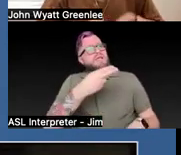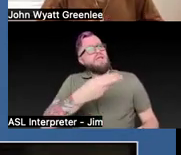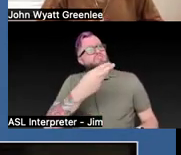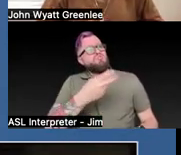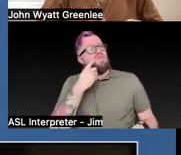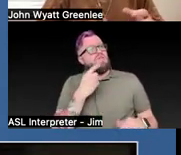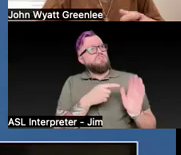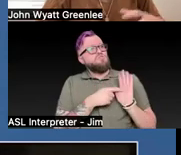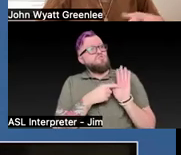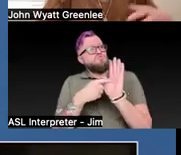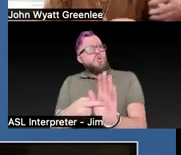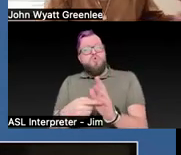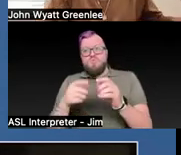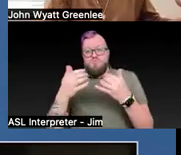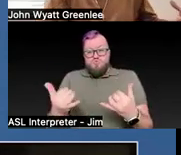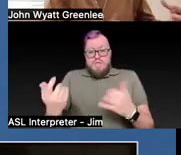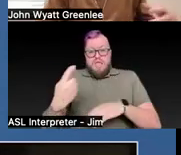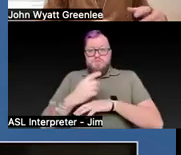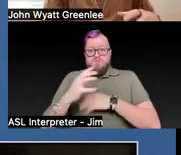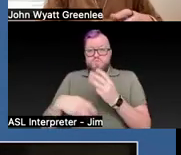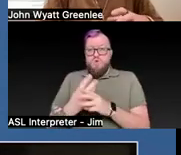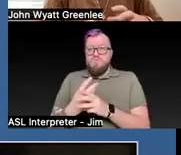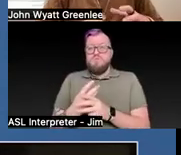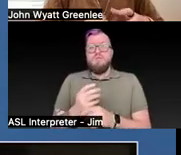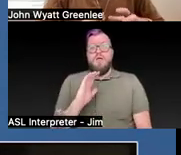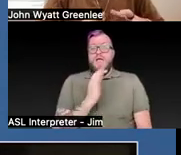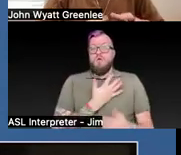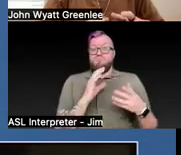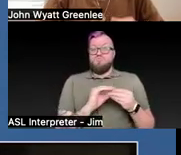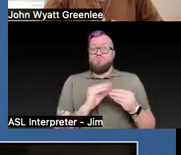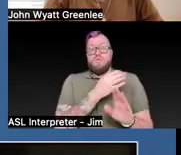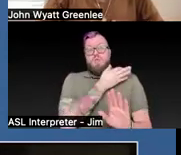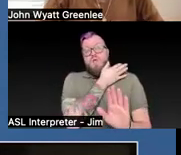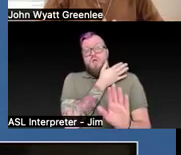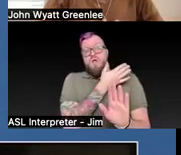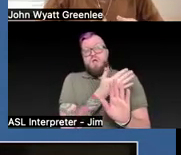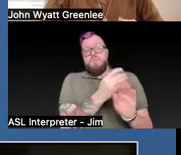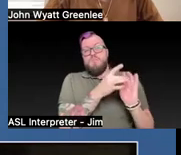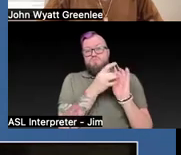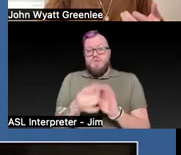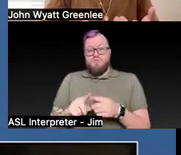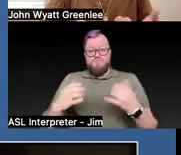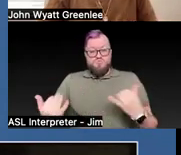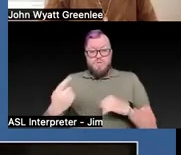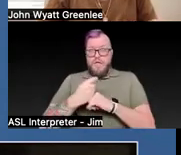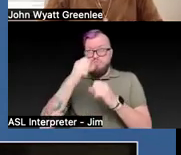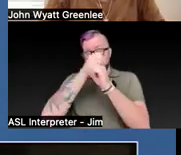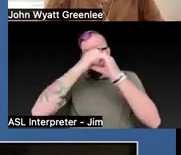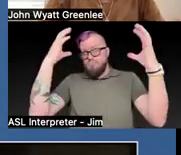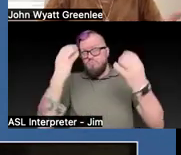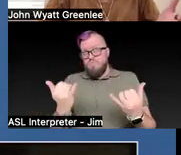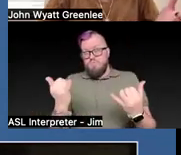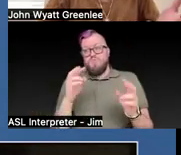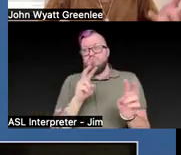reflection of the present. The stories we tell about the past are always kind of have to do with where we are now and how we're thinking. And so how does